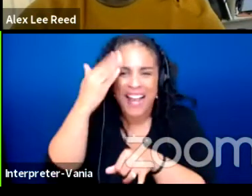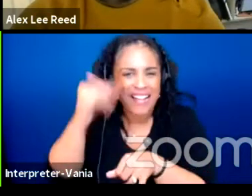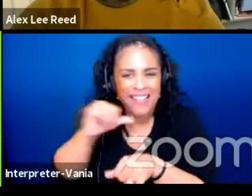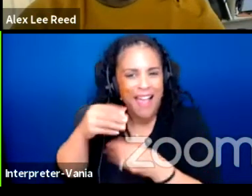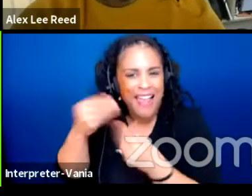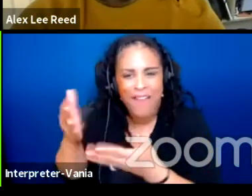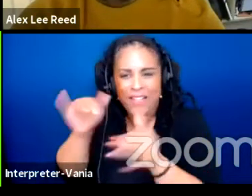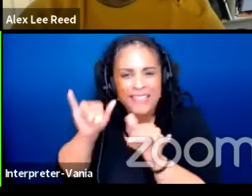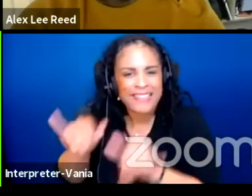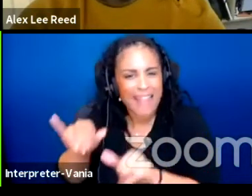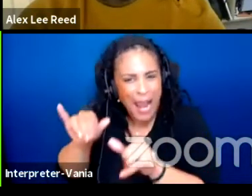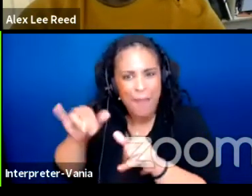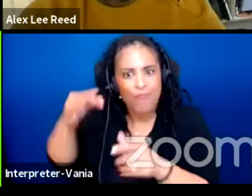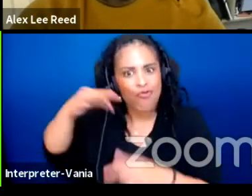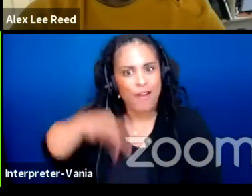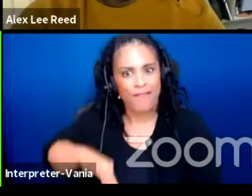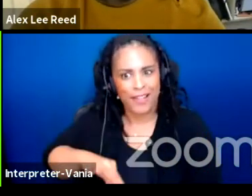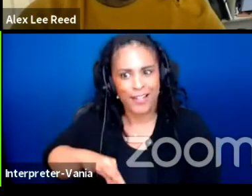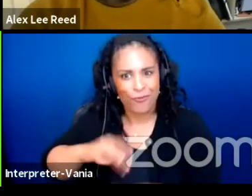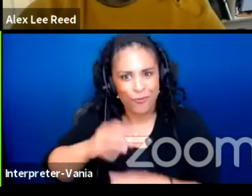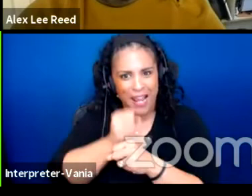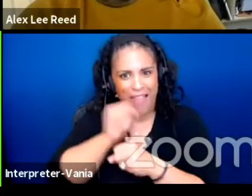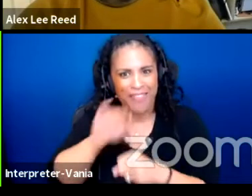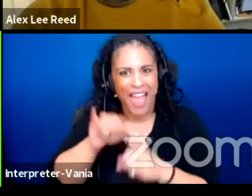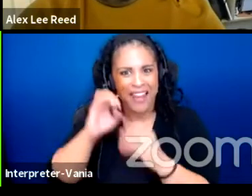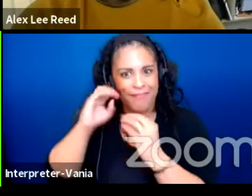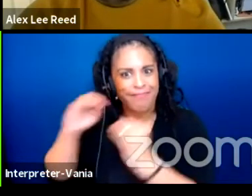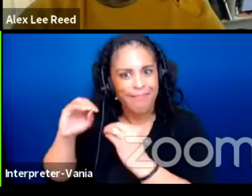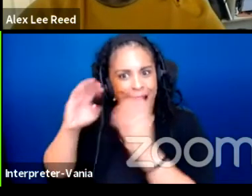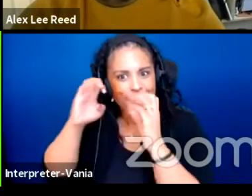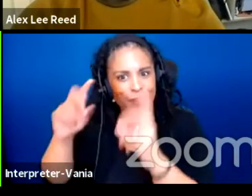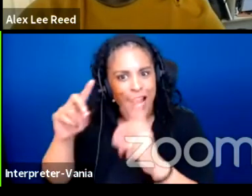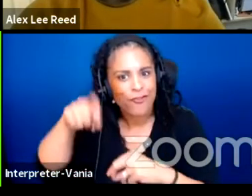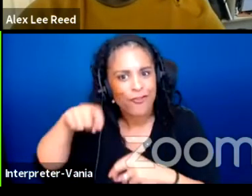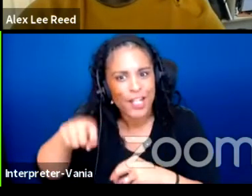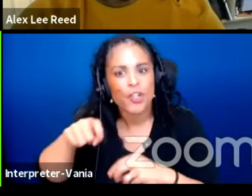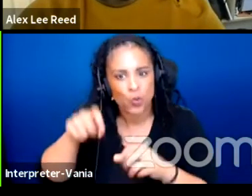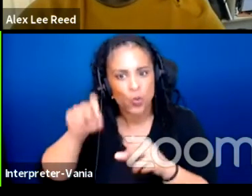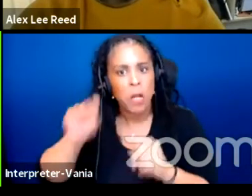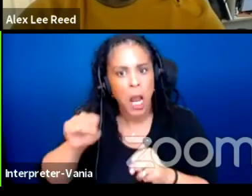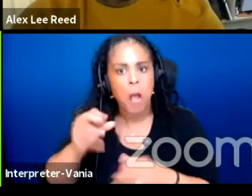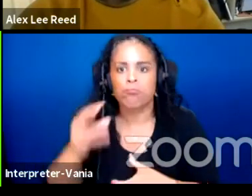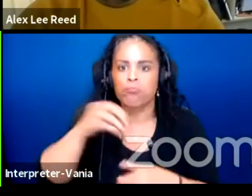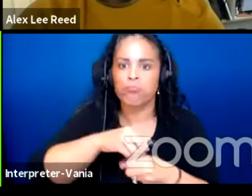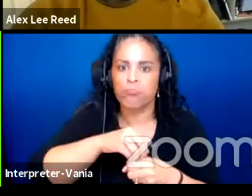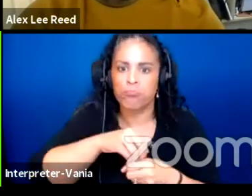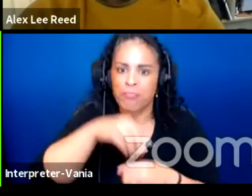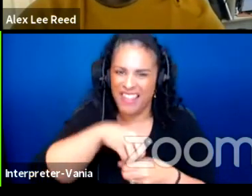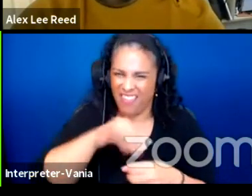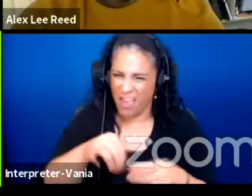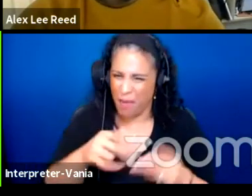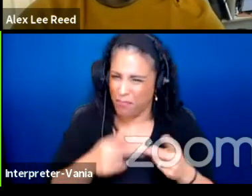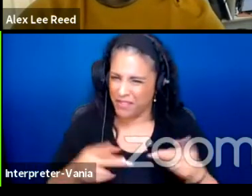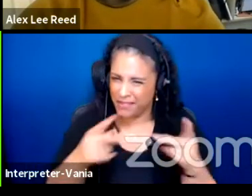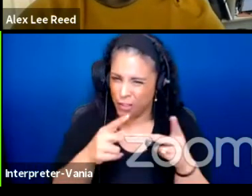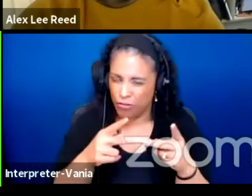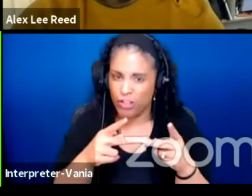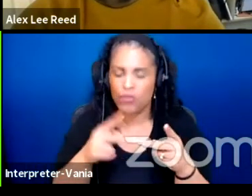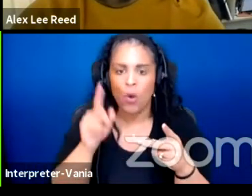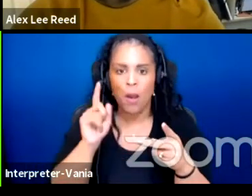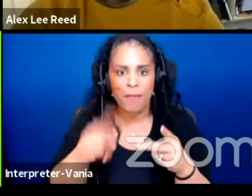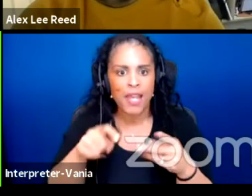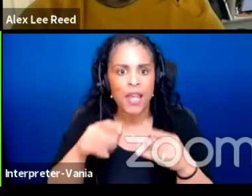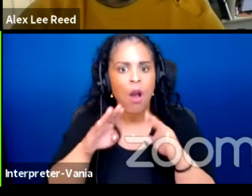privileges to be able to sometimes get that education that they may need in order to step in that position. So being open with